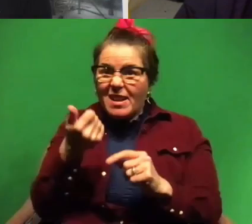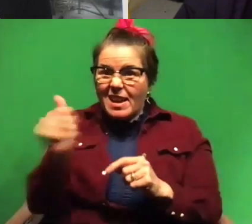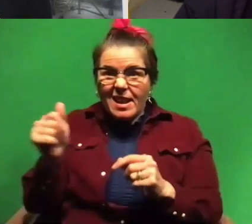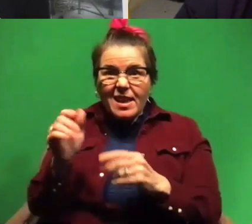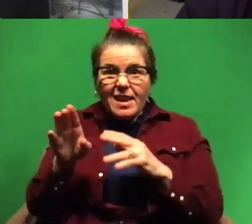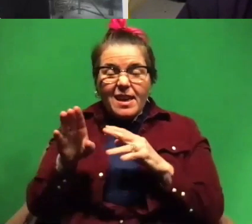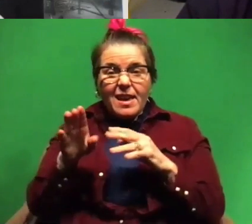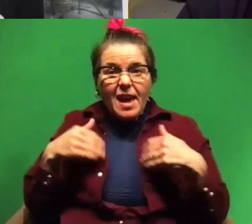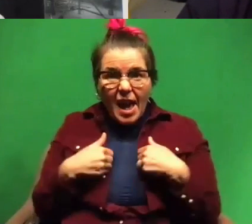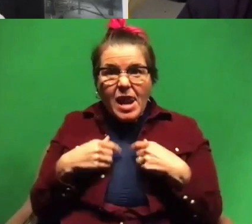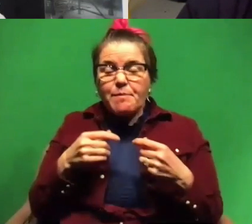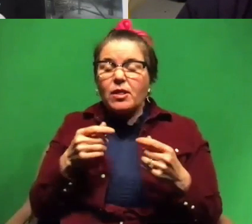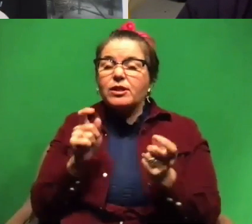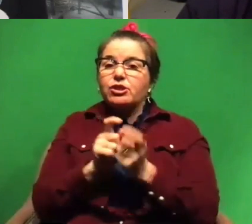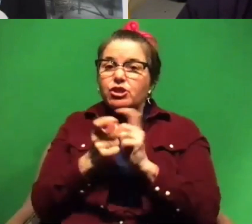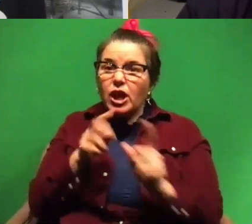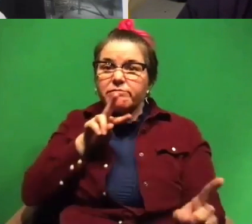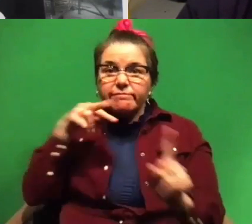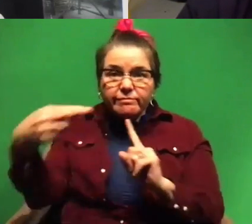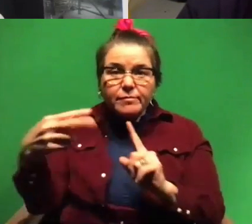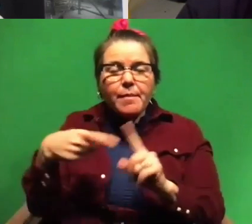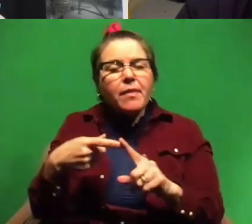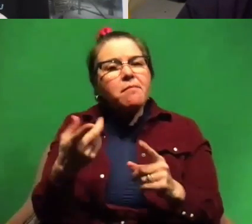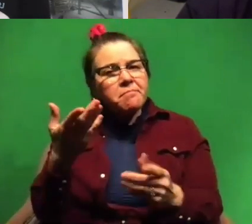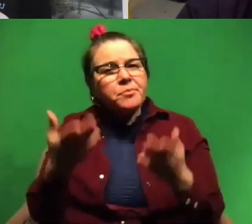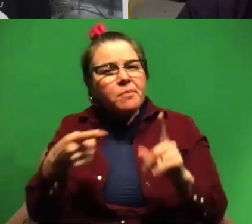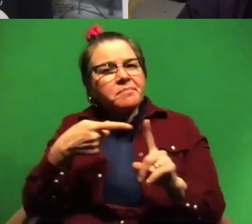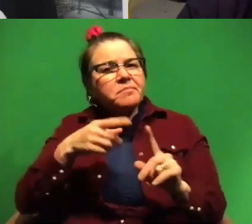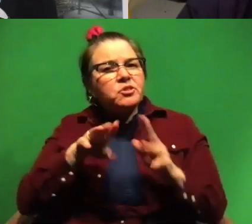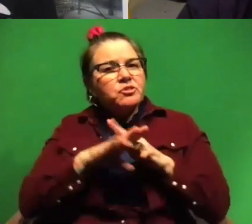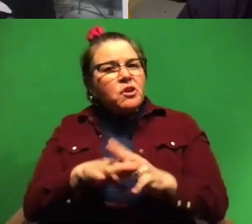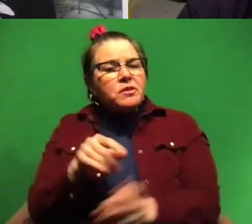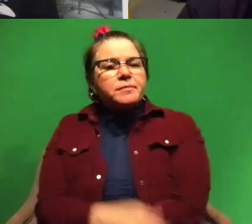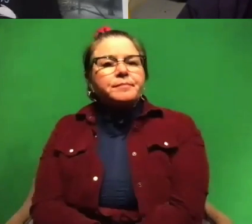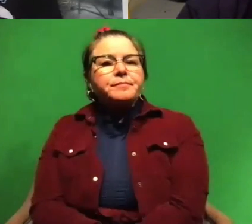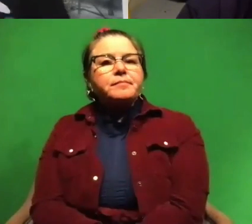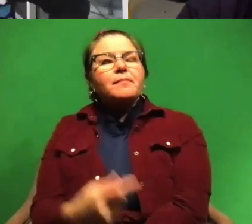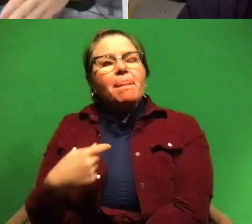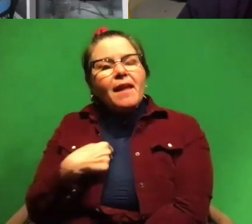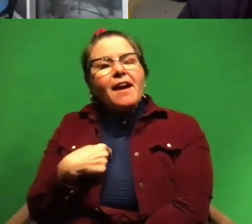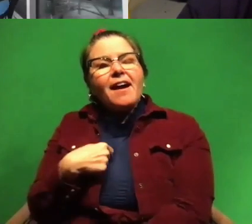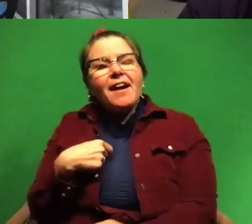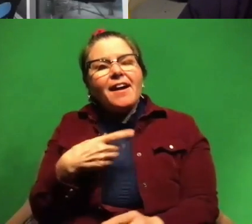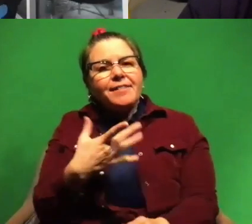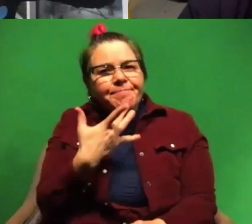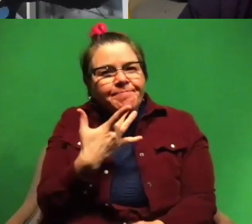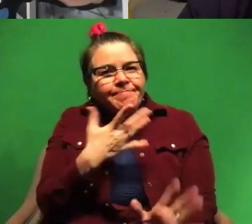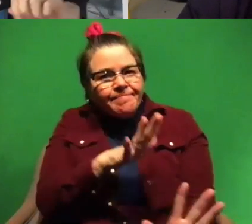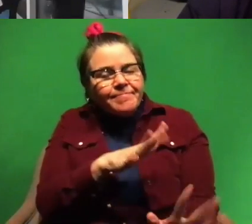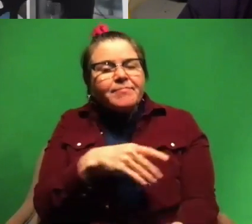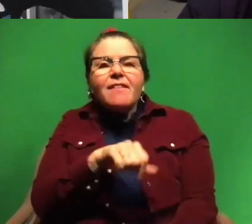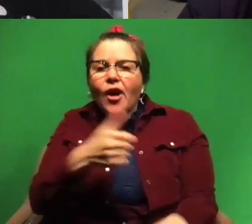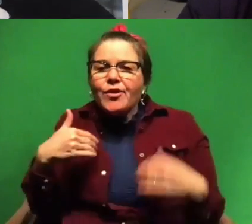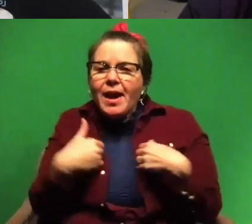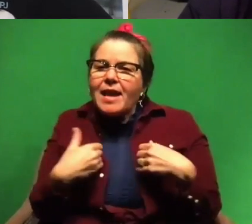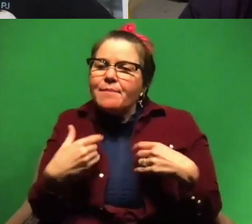the public's perception of any animal, it's probably sharks. In you know, I'm biased, but you know, there's also other animals that receive